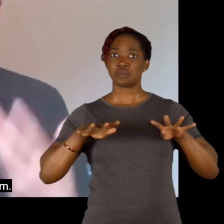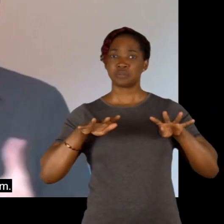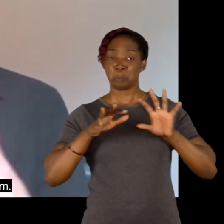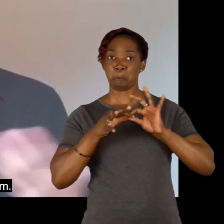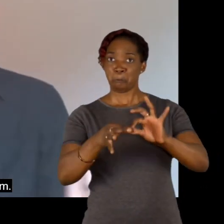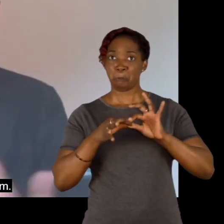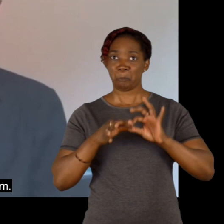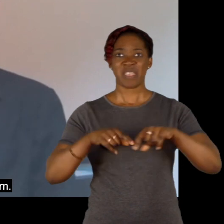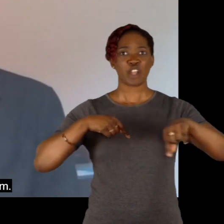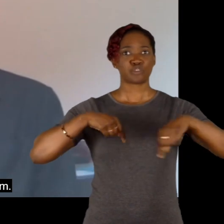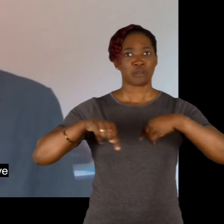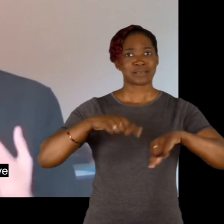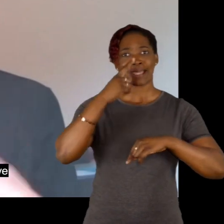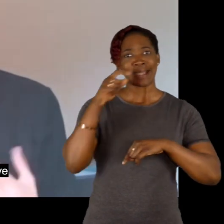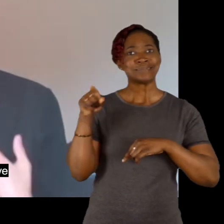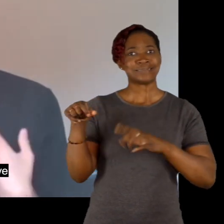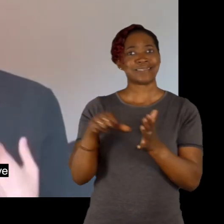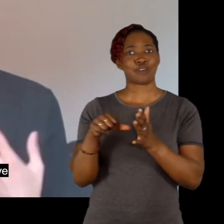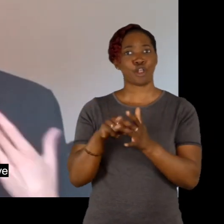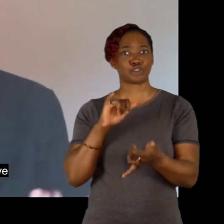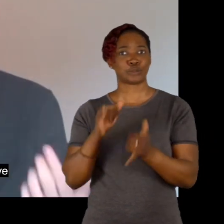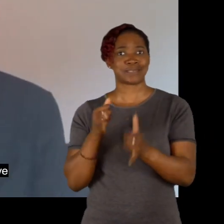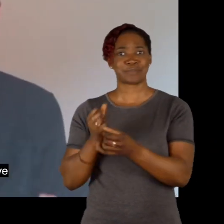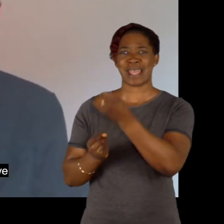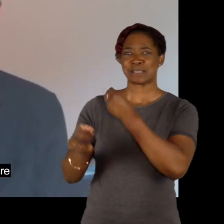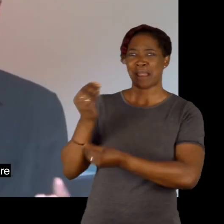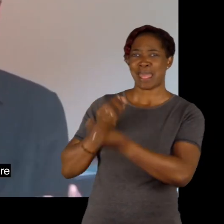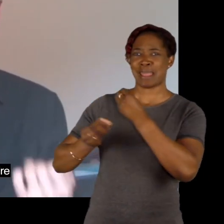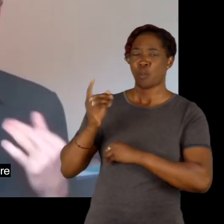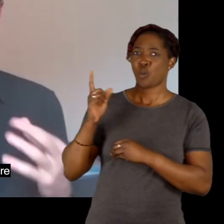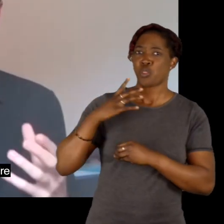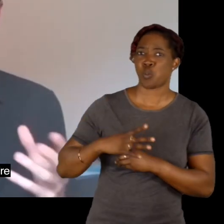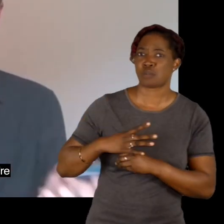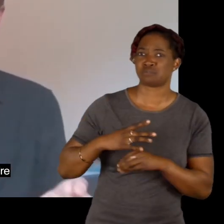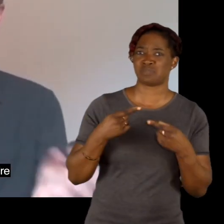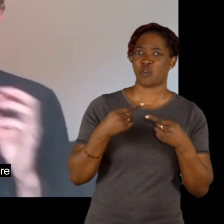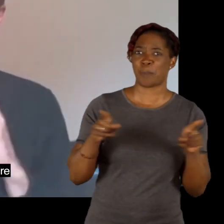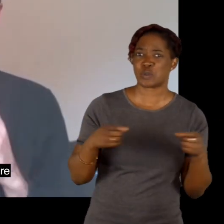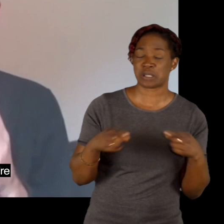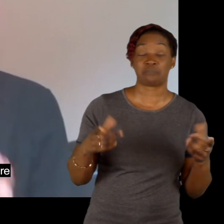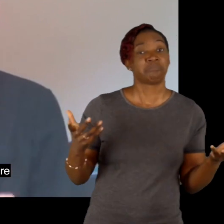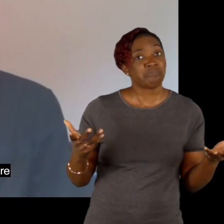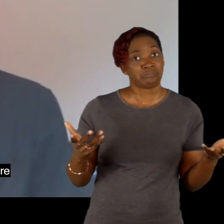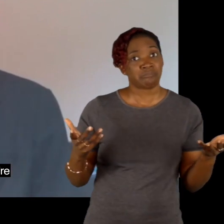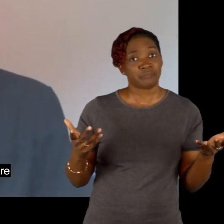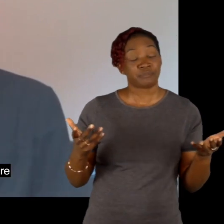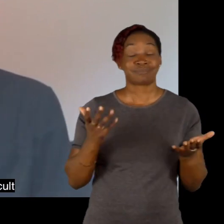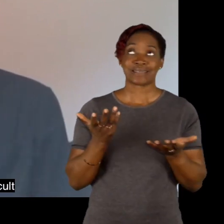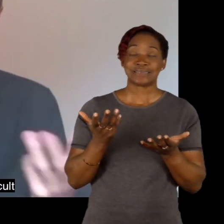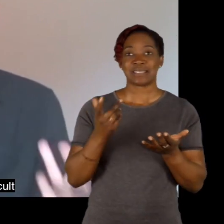the audience relate to them. Directors sometimes can have a little bit of difficulty, though, explaining what they're looking for in the music.